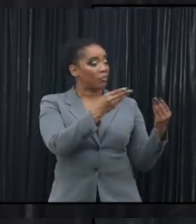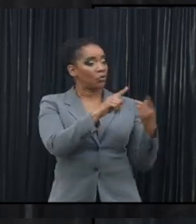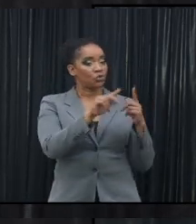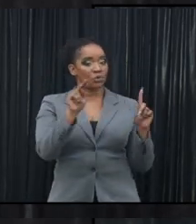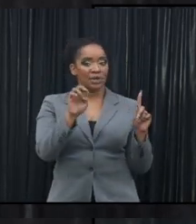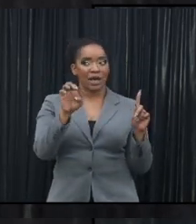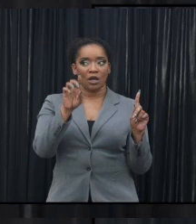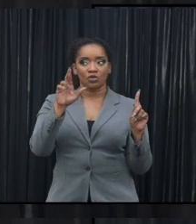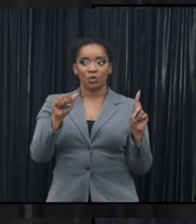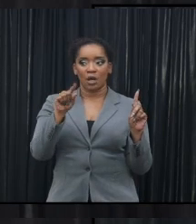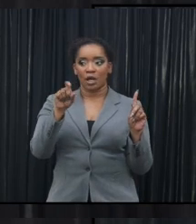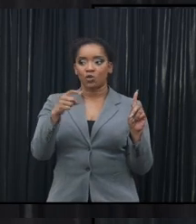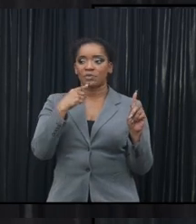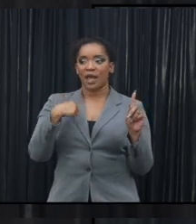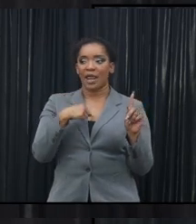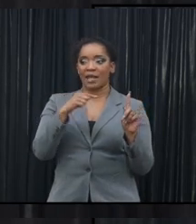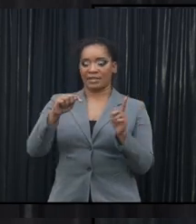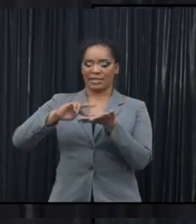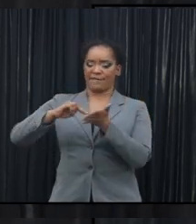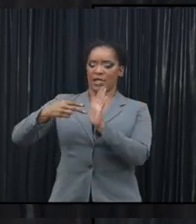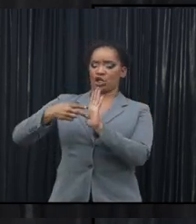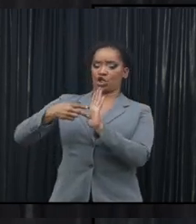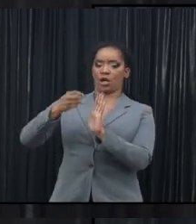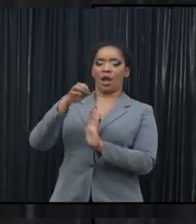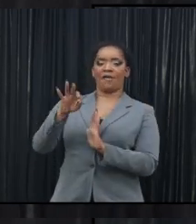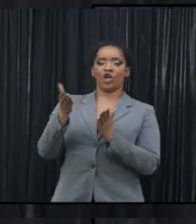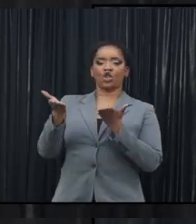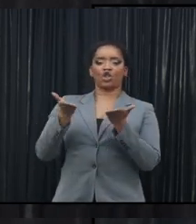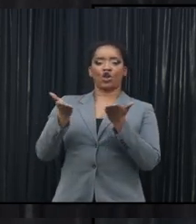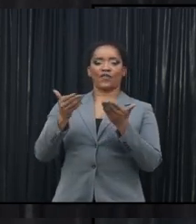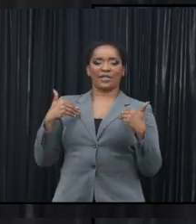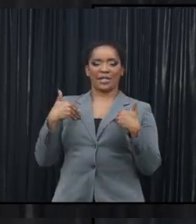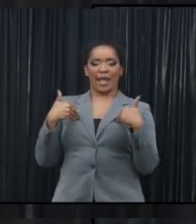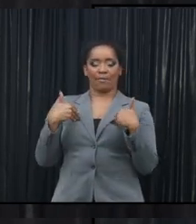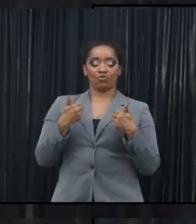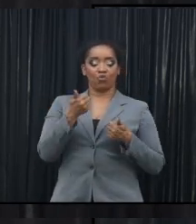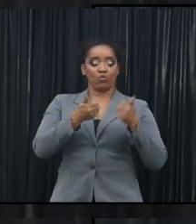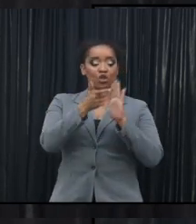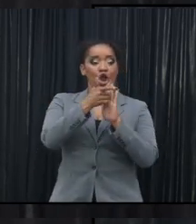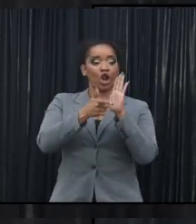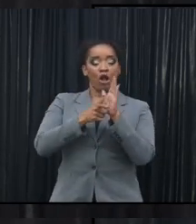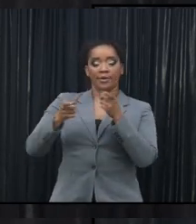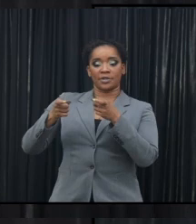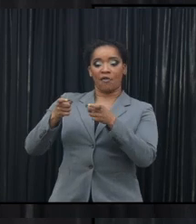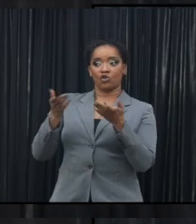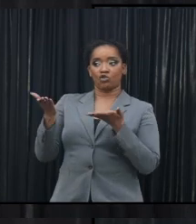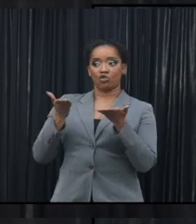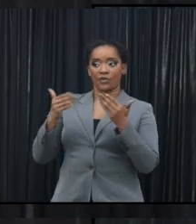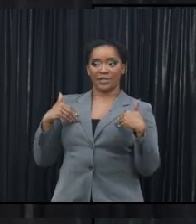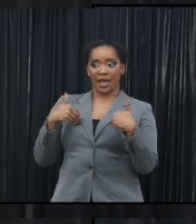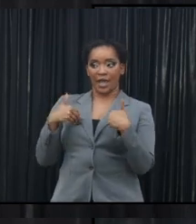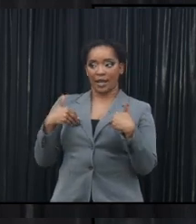tell us the legal definition of a service animal? Which laws govern service animals? And then if you could speak about